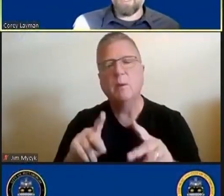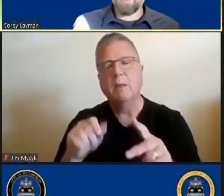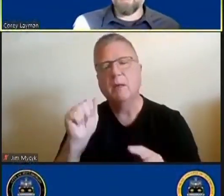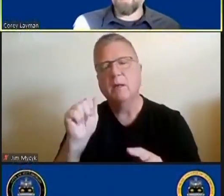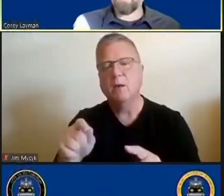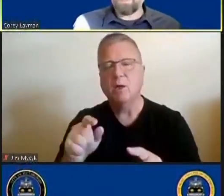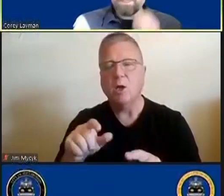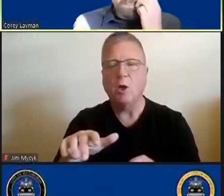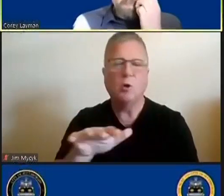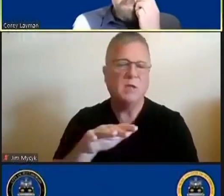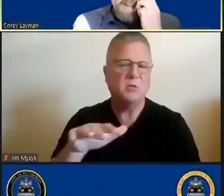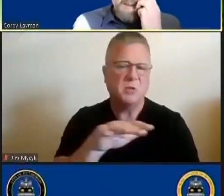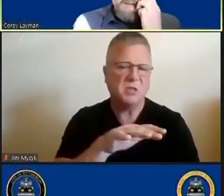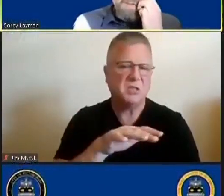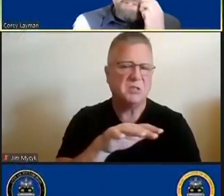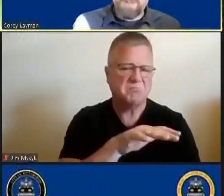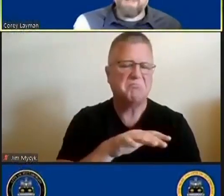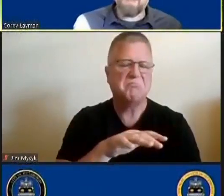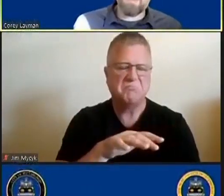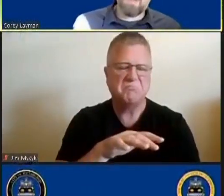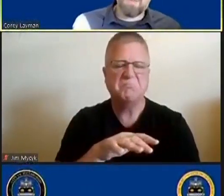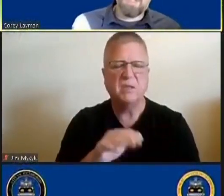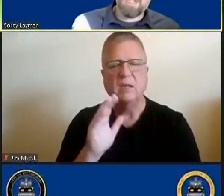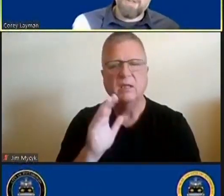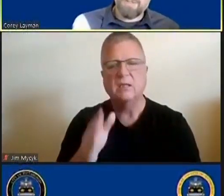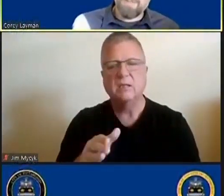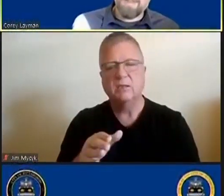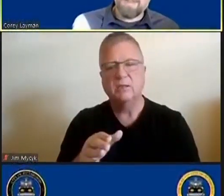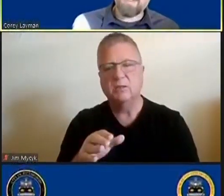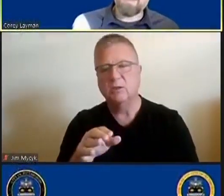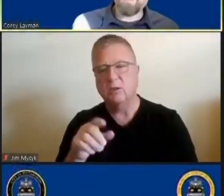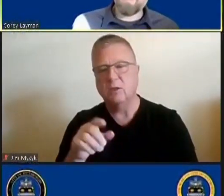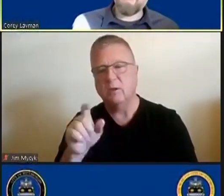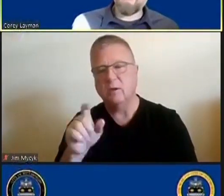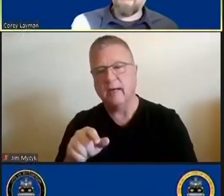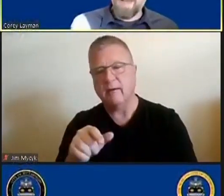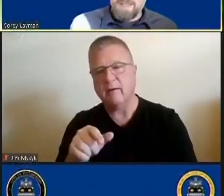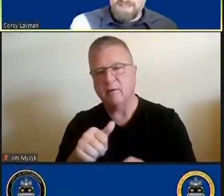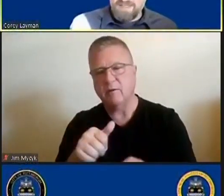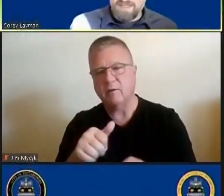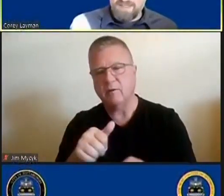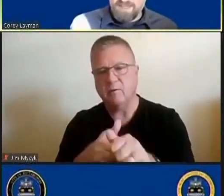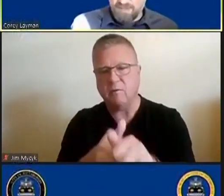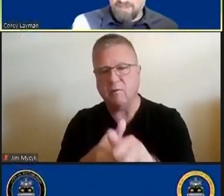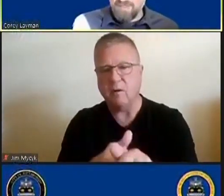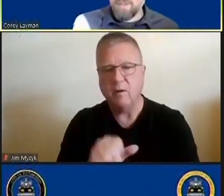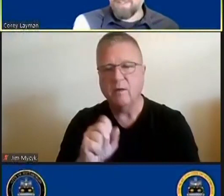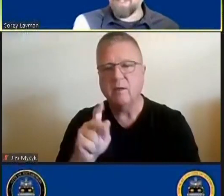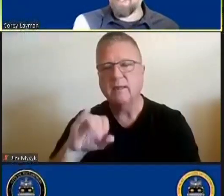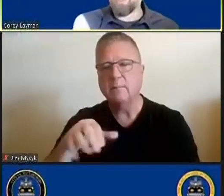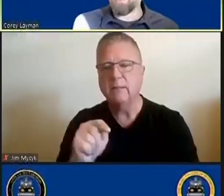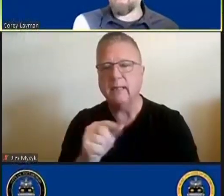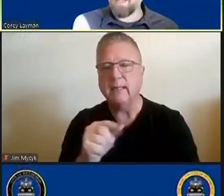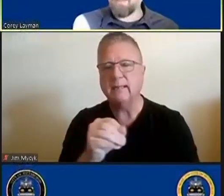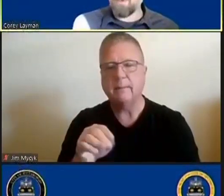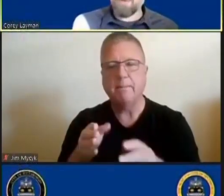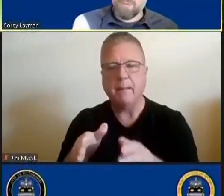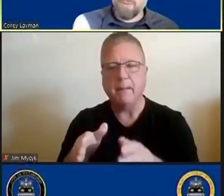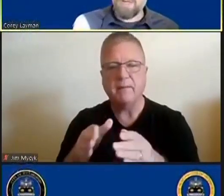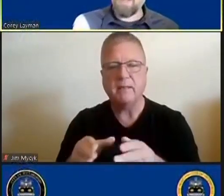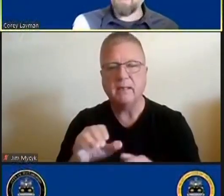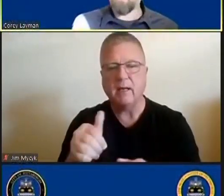districts and shall be subject to the materials and methods and opacity standards that are in section